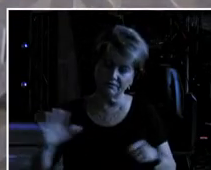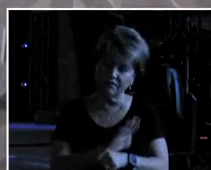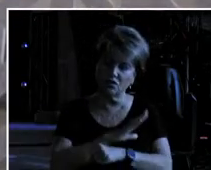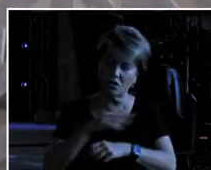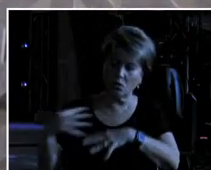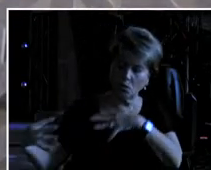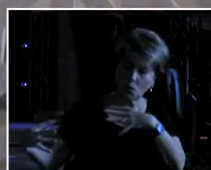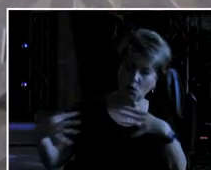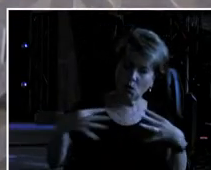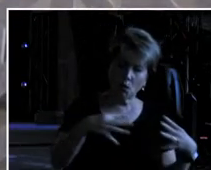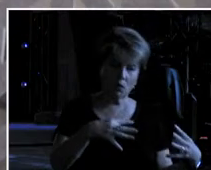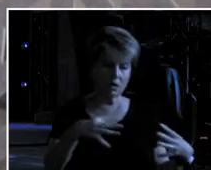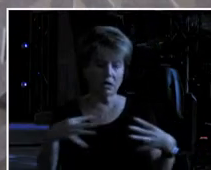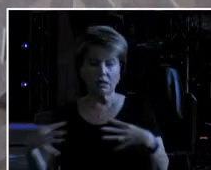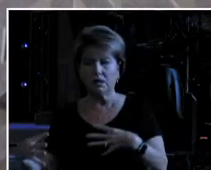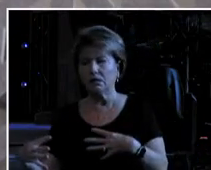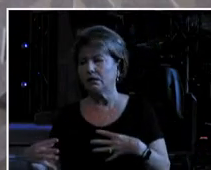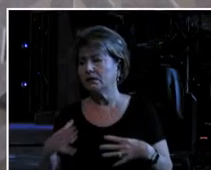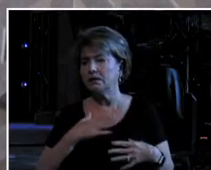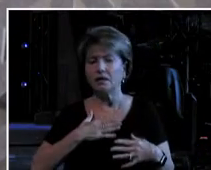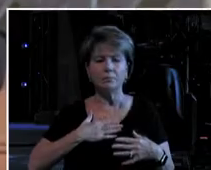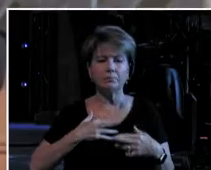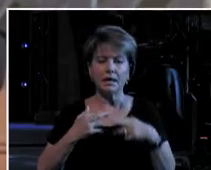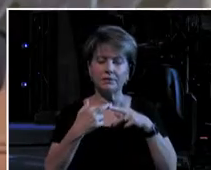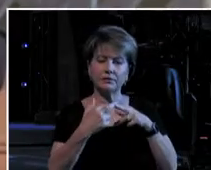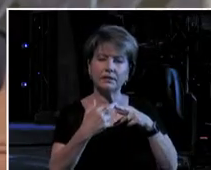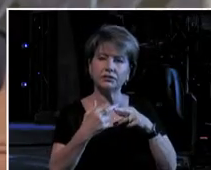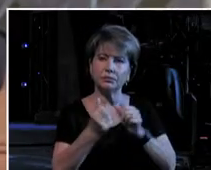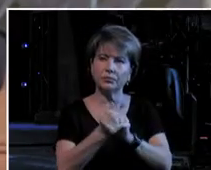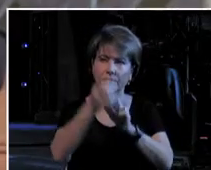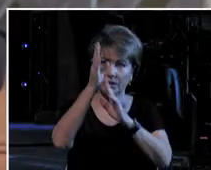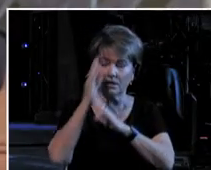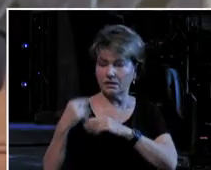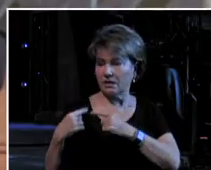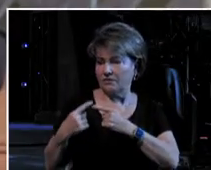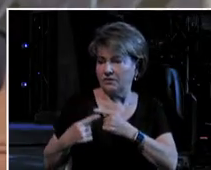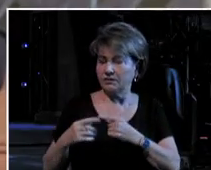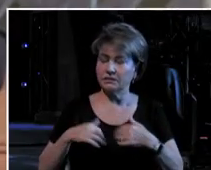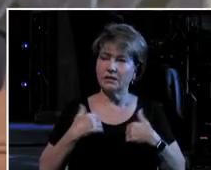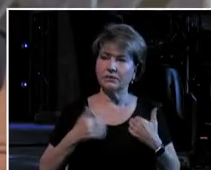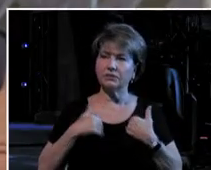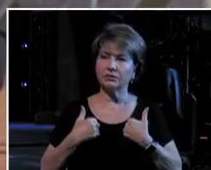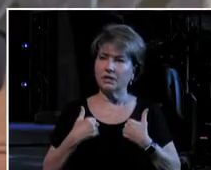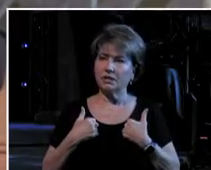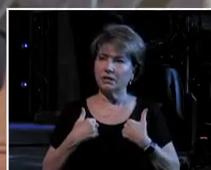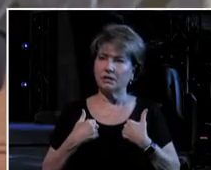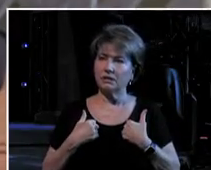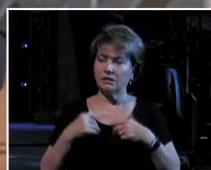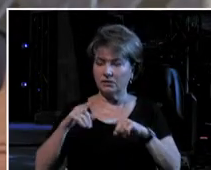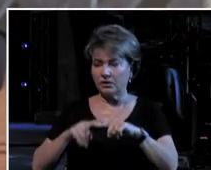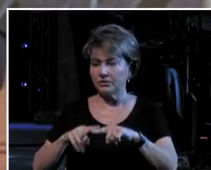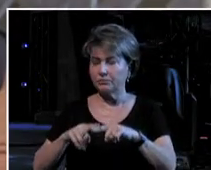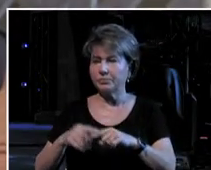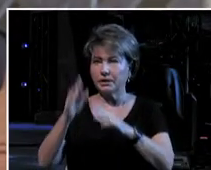inner relationship with God since my young ages, but I cannot say that I often went to church because it